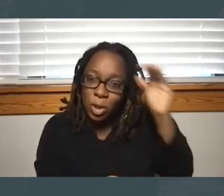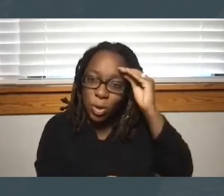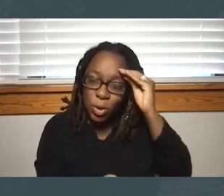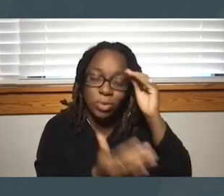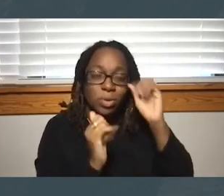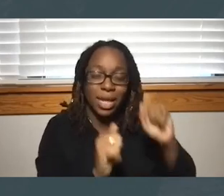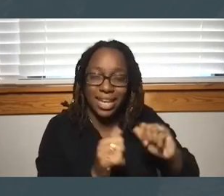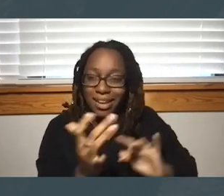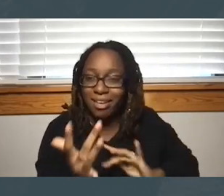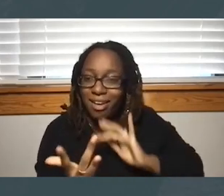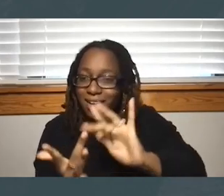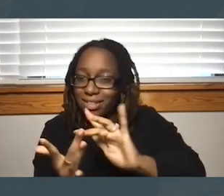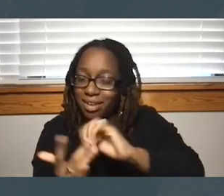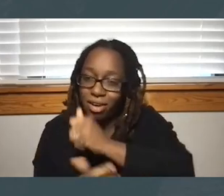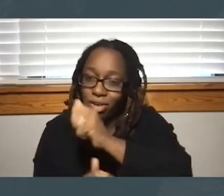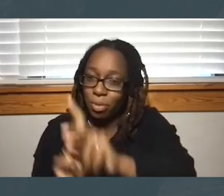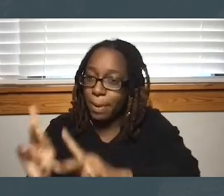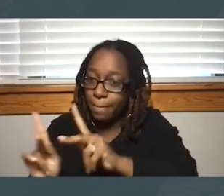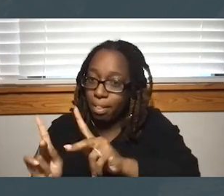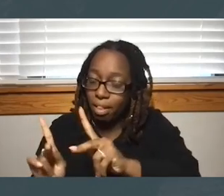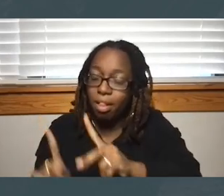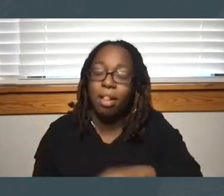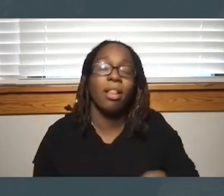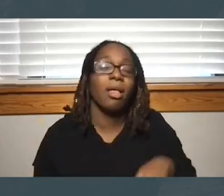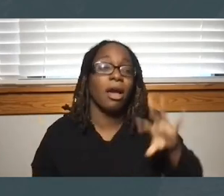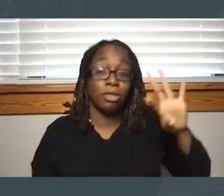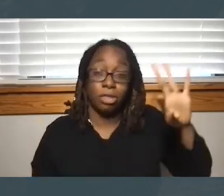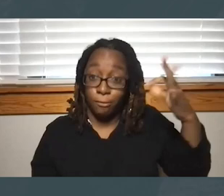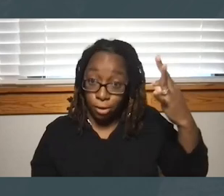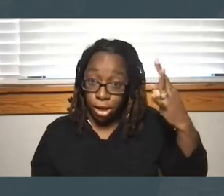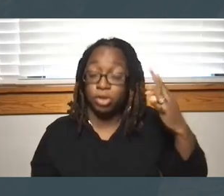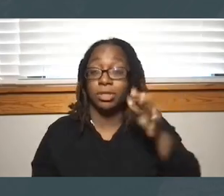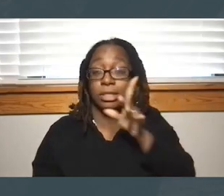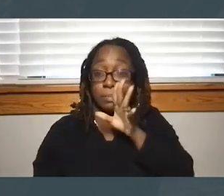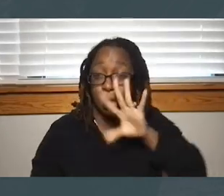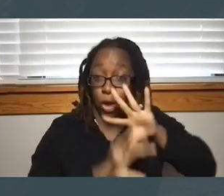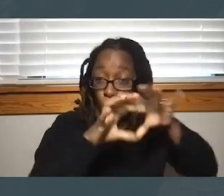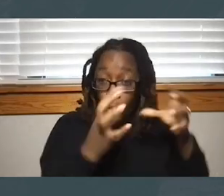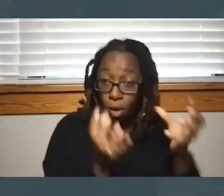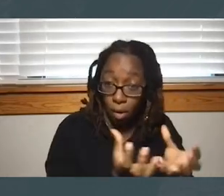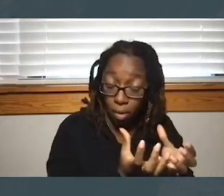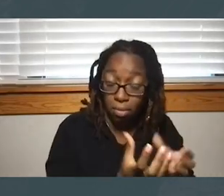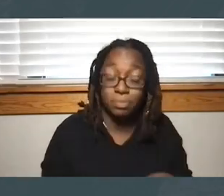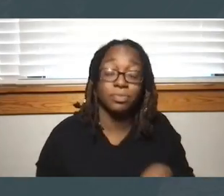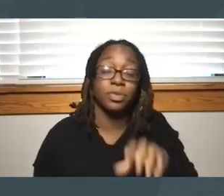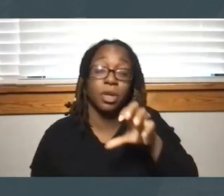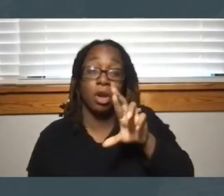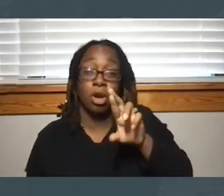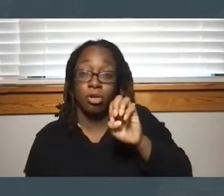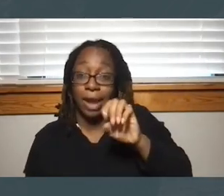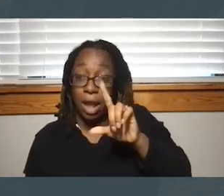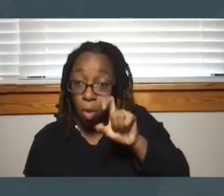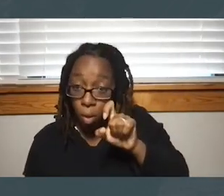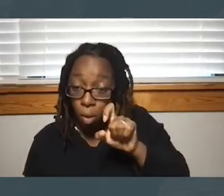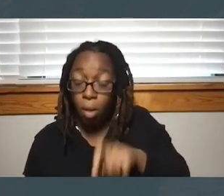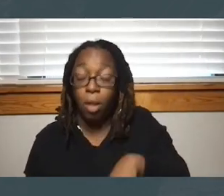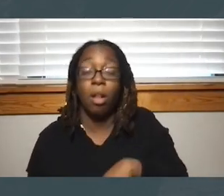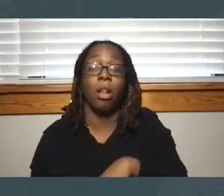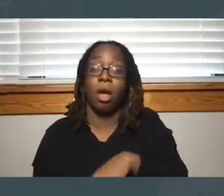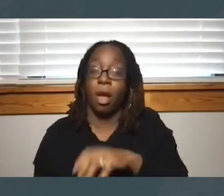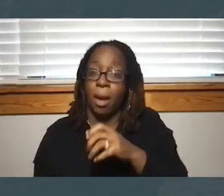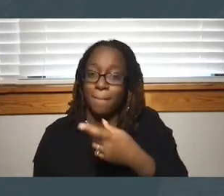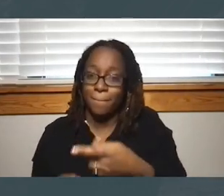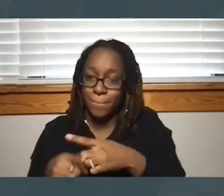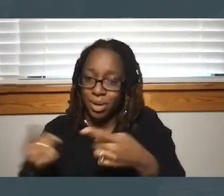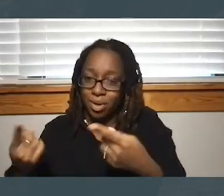the Creole-speaking world, of course, but also the English-speaking world. And that was back in the interwar period, translation from the very